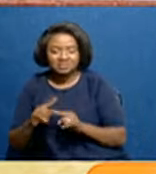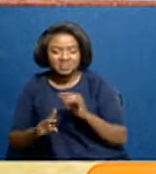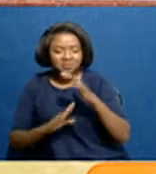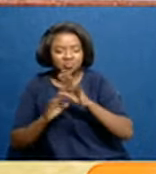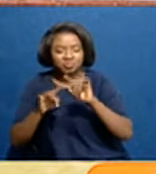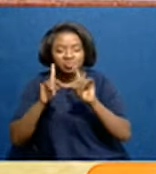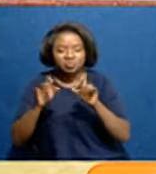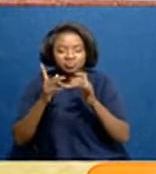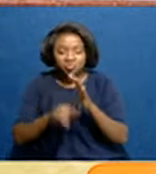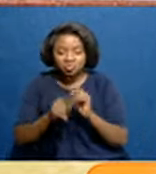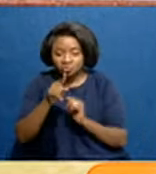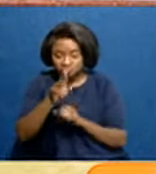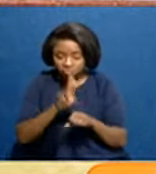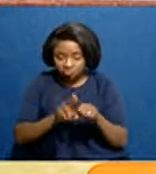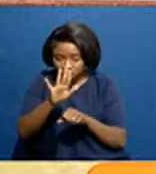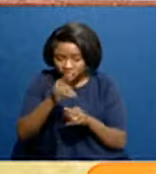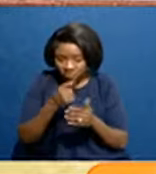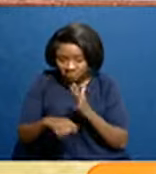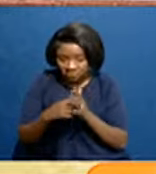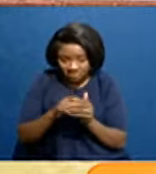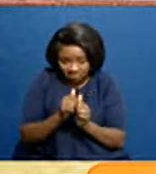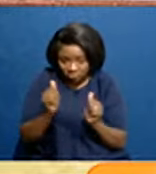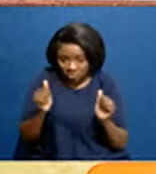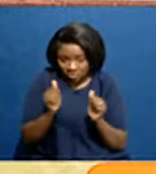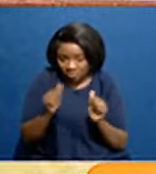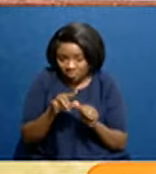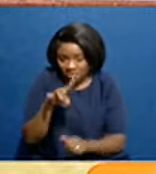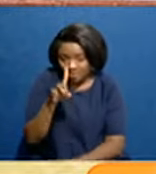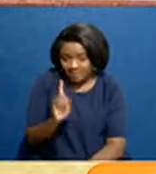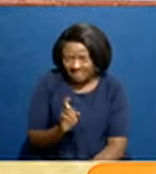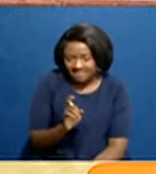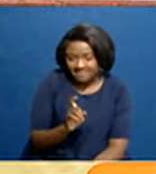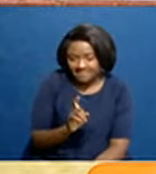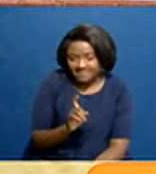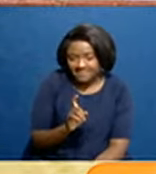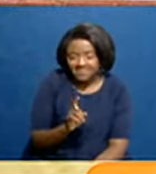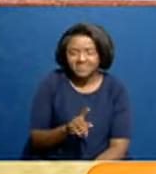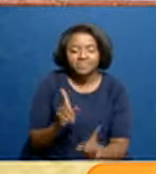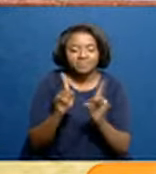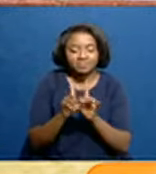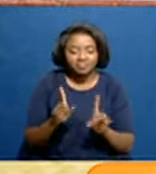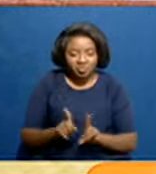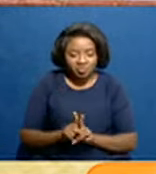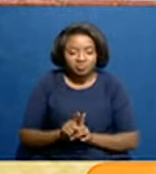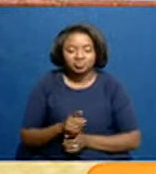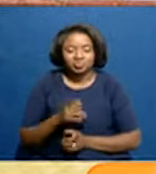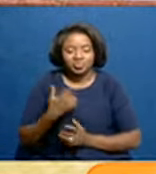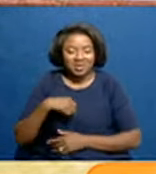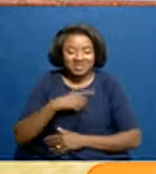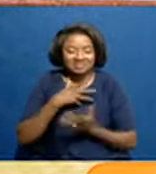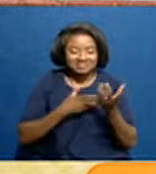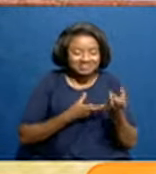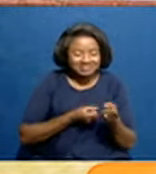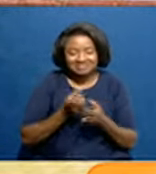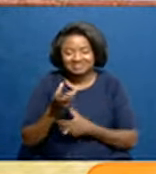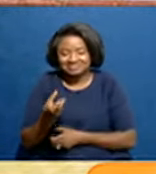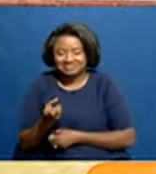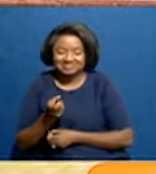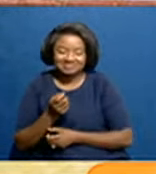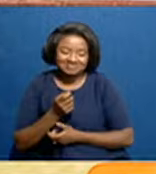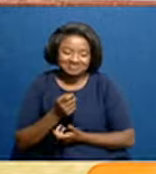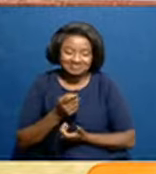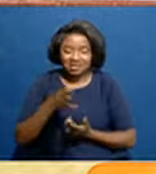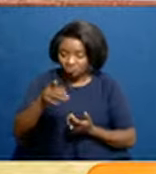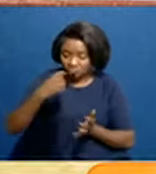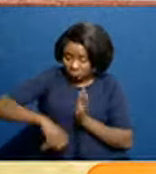prudently? Okay? Yeah. And I think, and the trust deficit is what convolutes this conversation. Correct. You are deducting me this